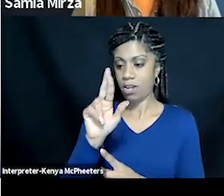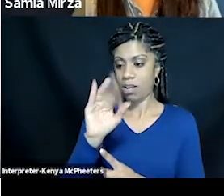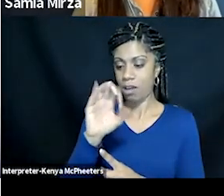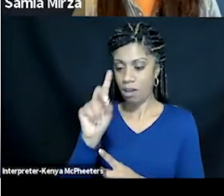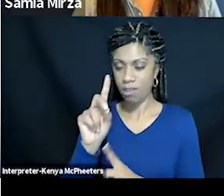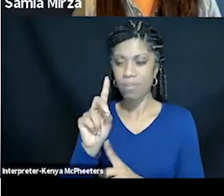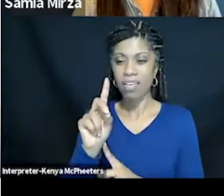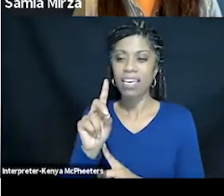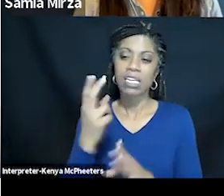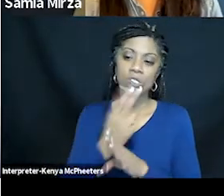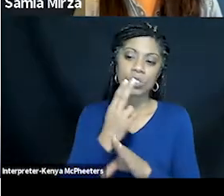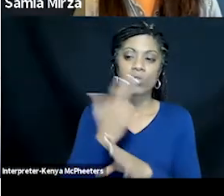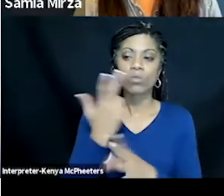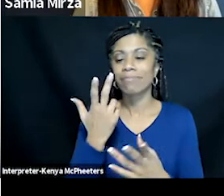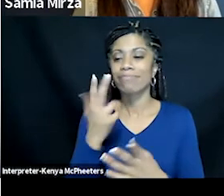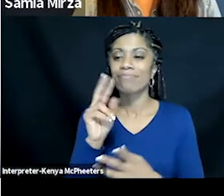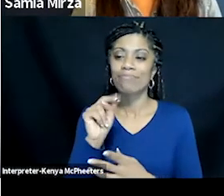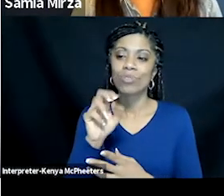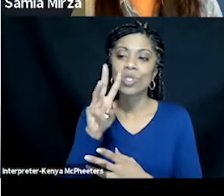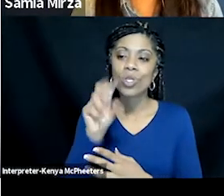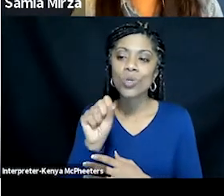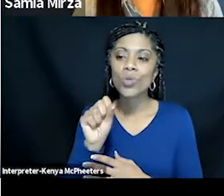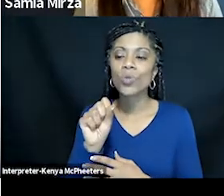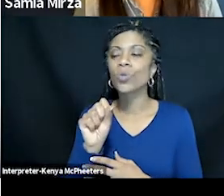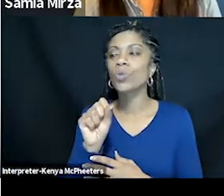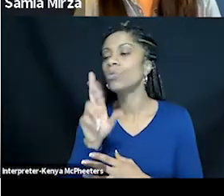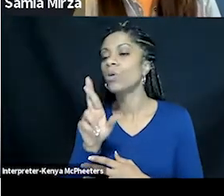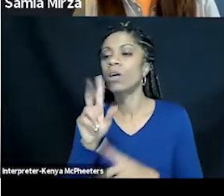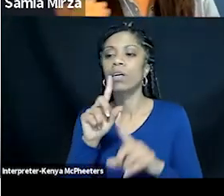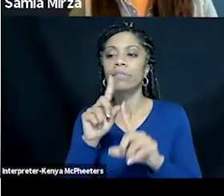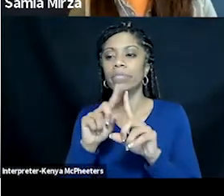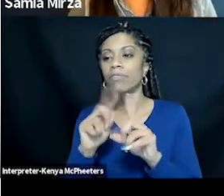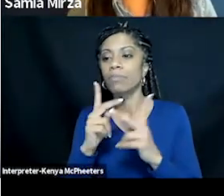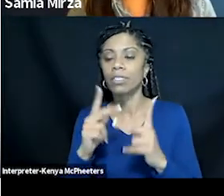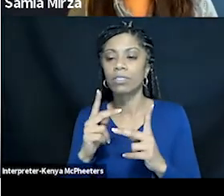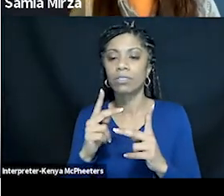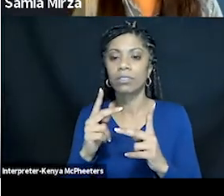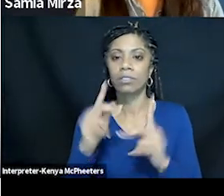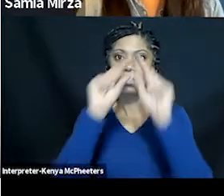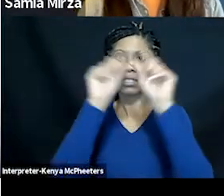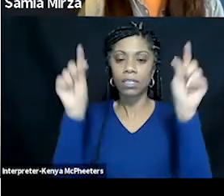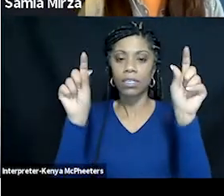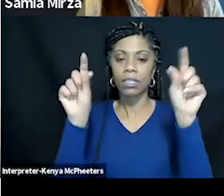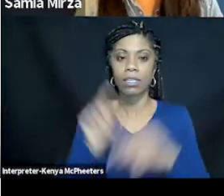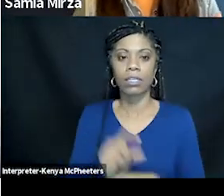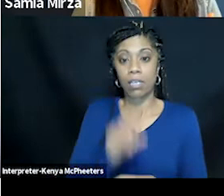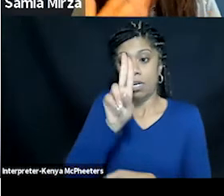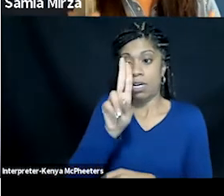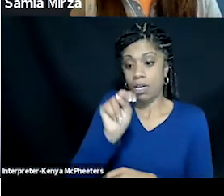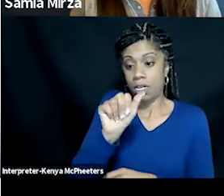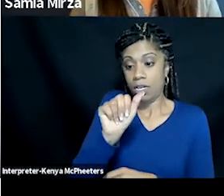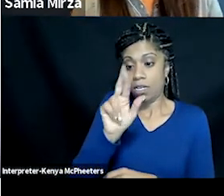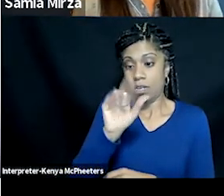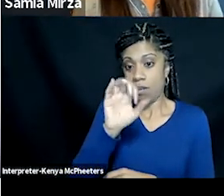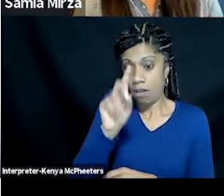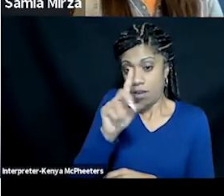become this phrase to denote innocence, right? Well, he was an unarmed Black man, so therefore he was innocent. And so